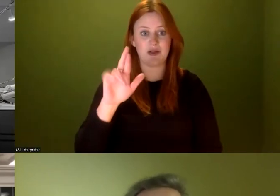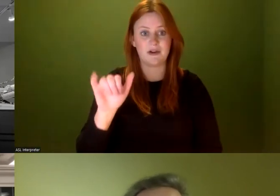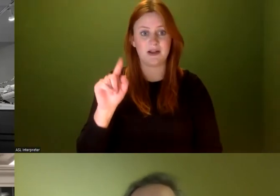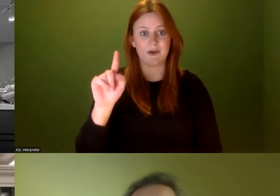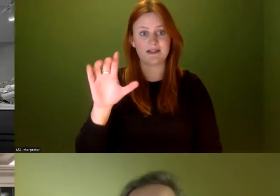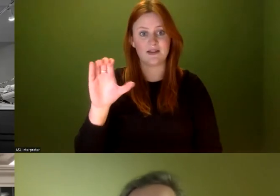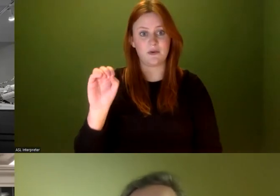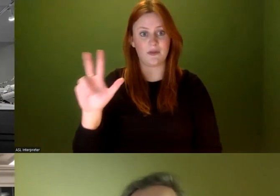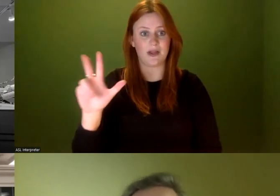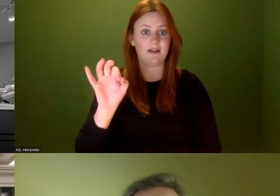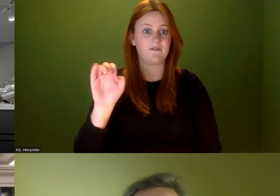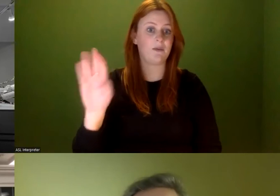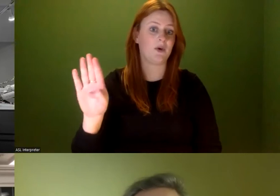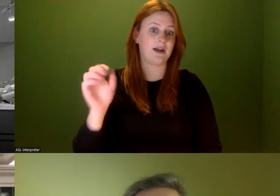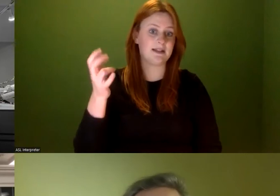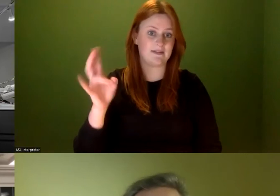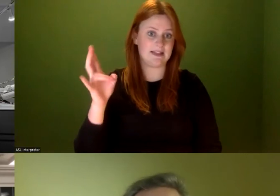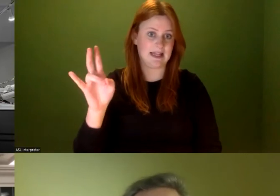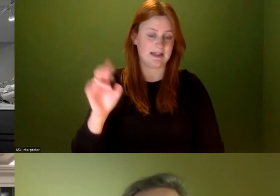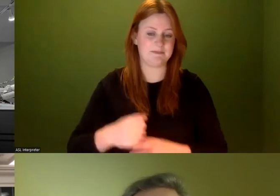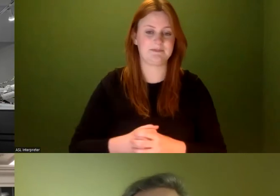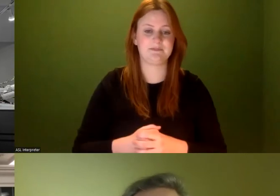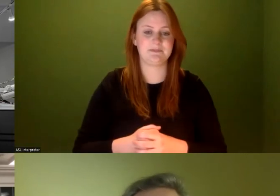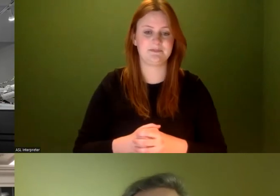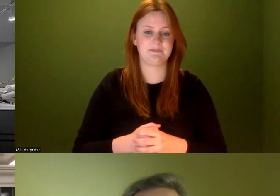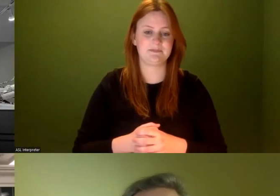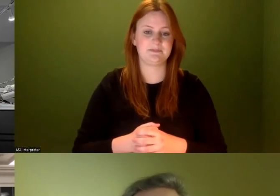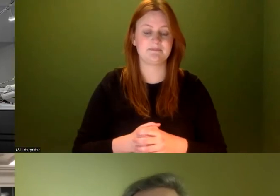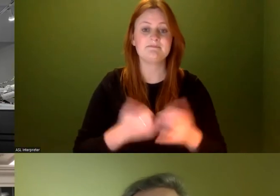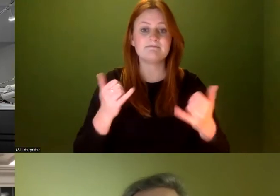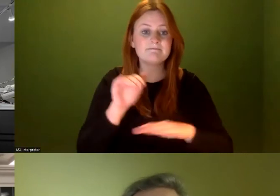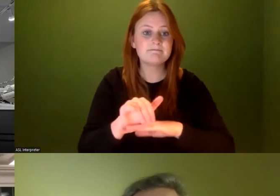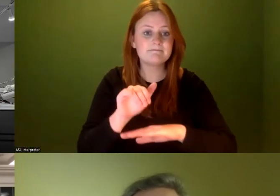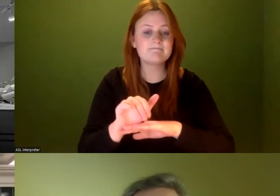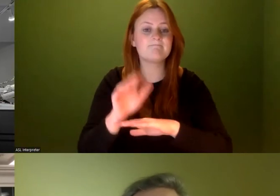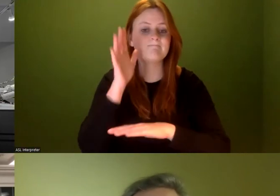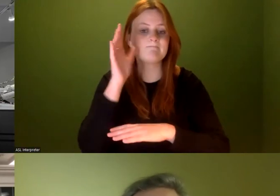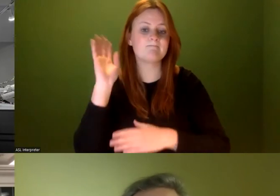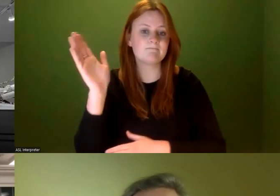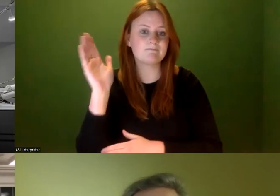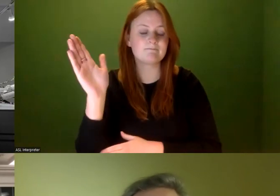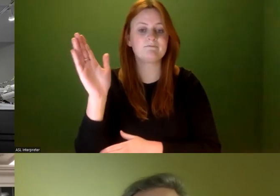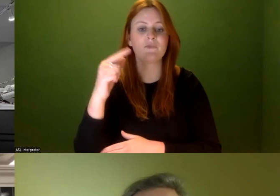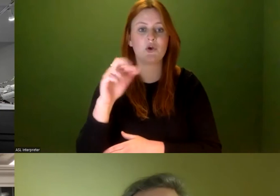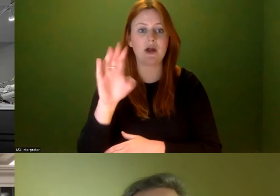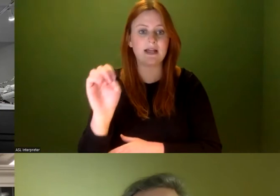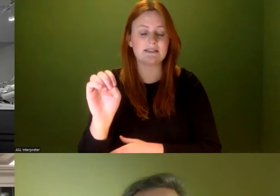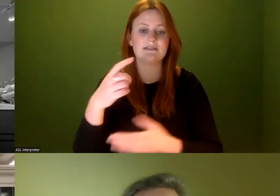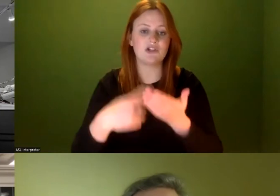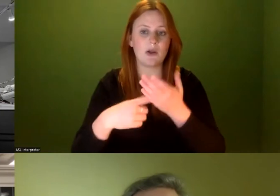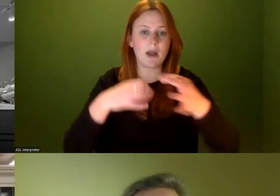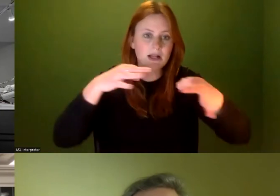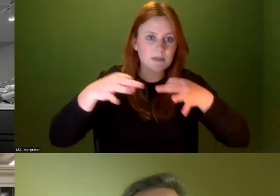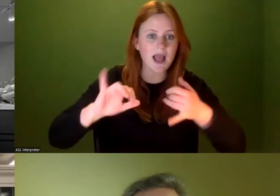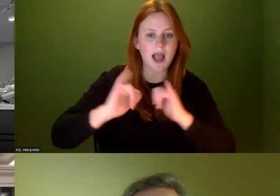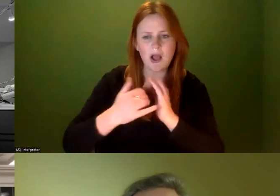17th. Tonight, Grace will offer an outline of her creative practice in ceramics, providing insight into the techniques